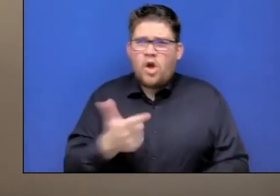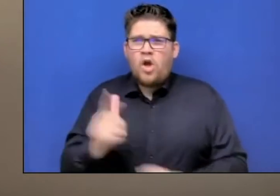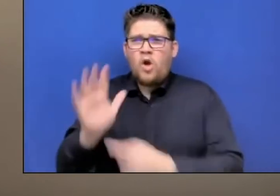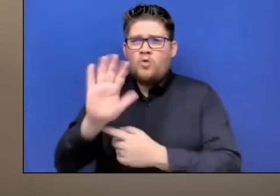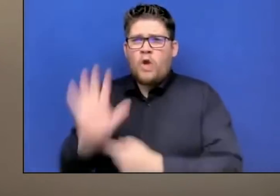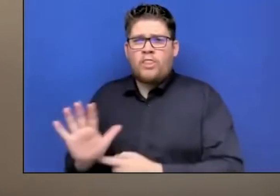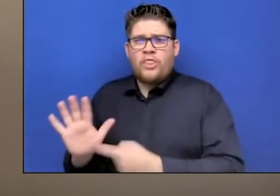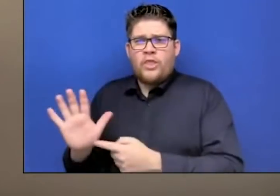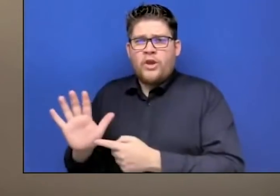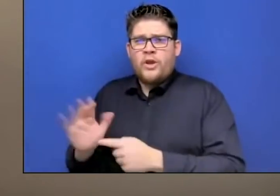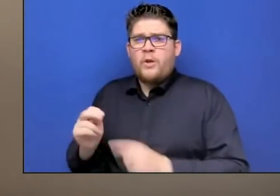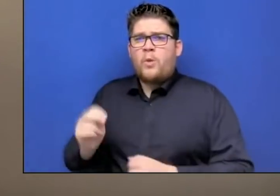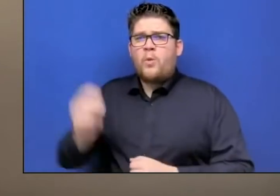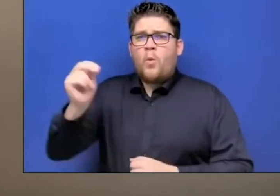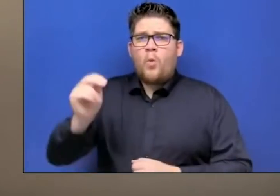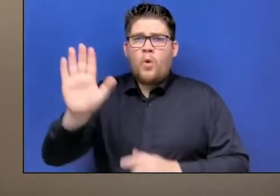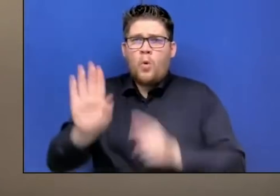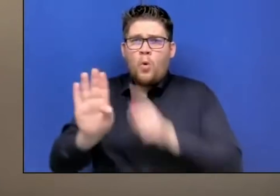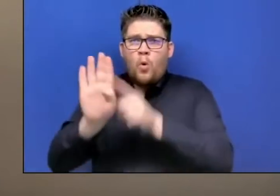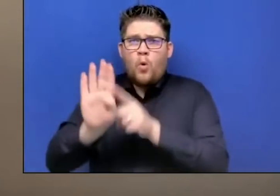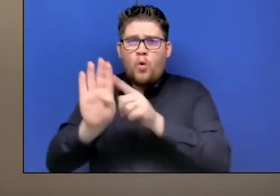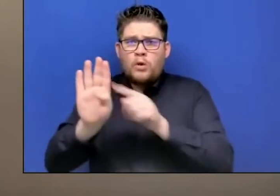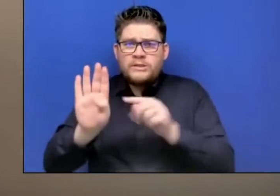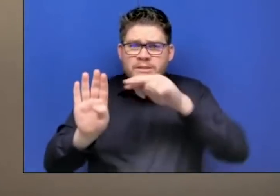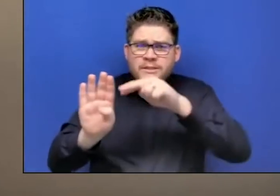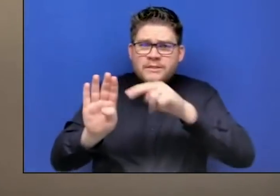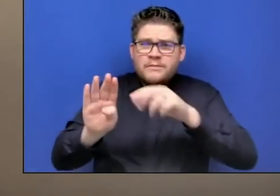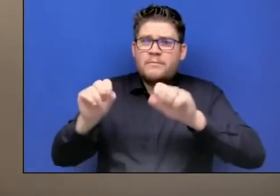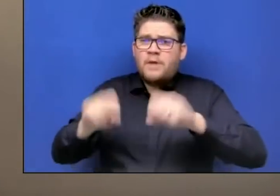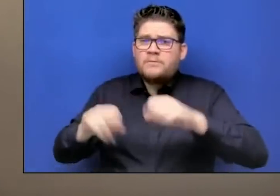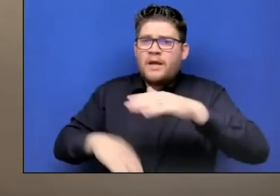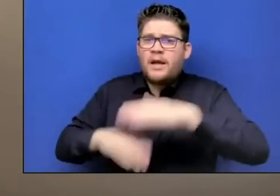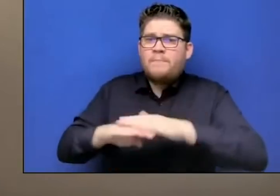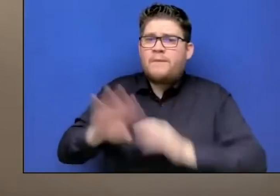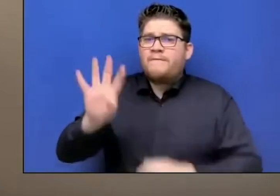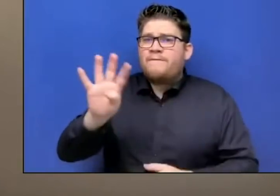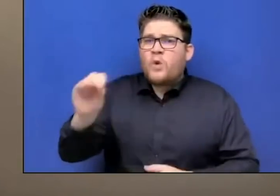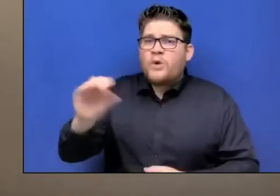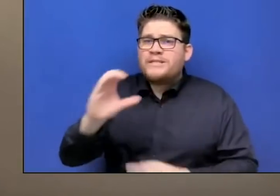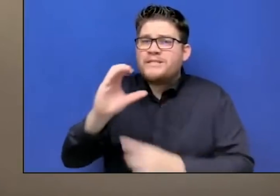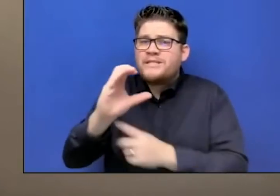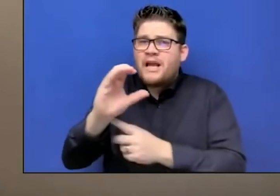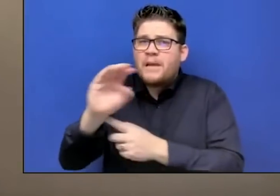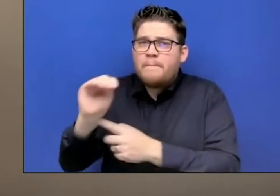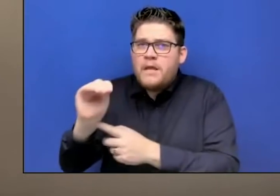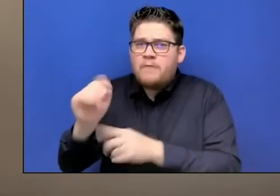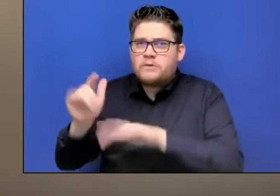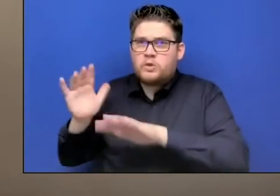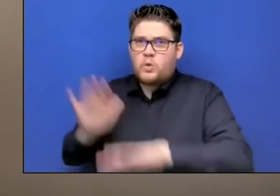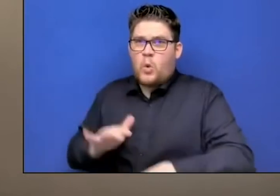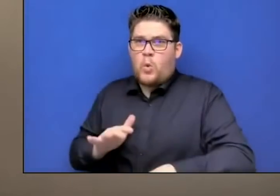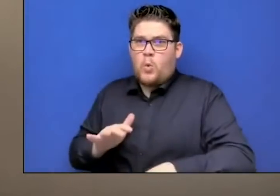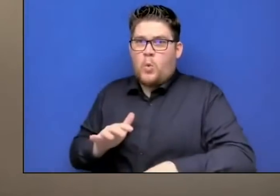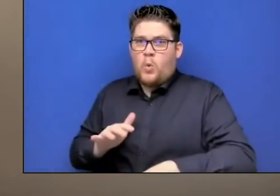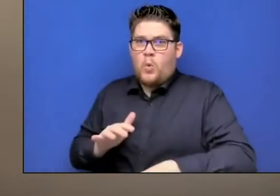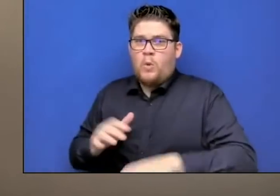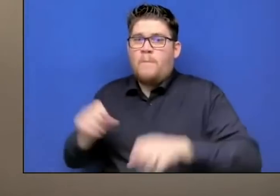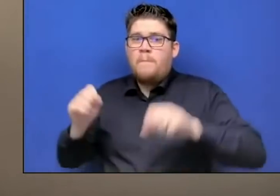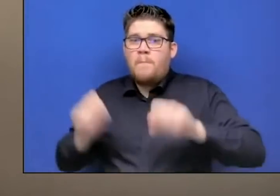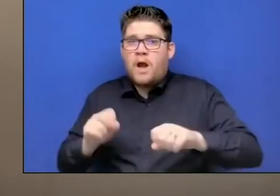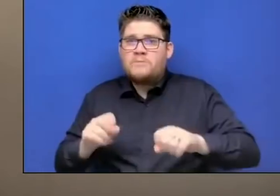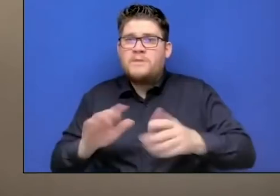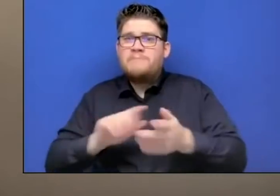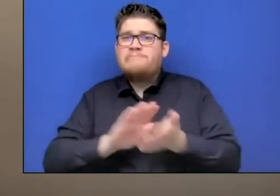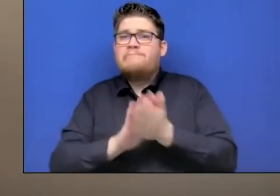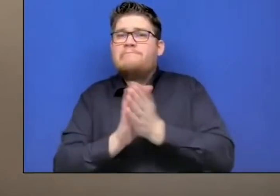snow, followed by rain and perhaps even freezing rain and then rain. So places in Terrace, Stewart are